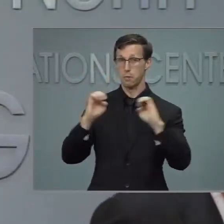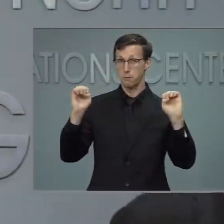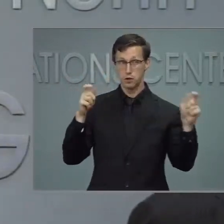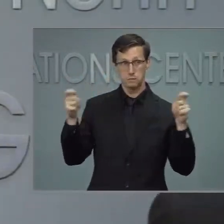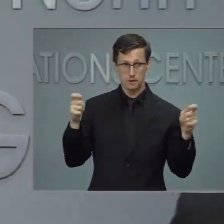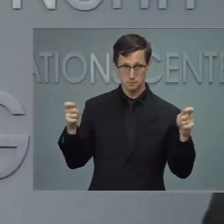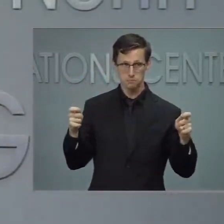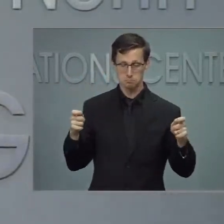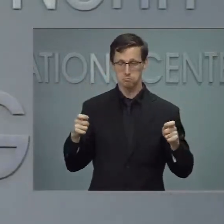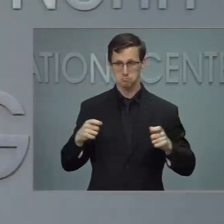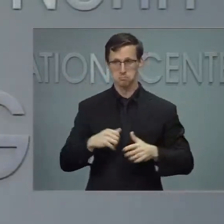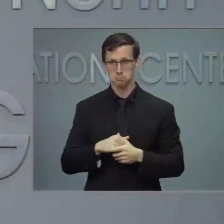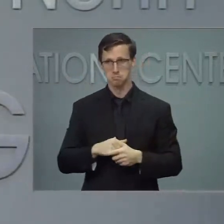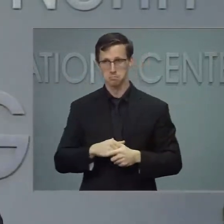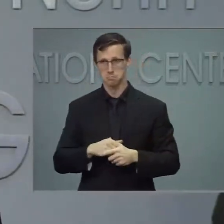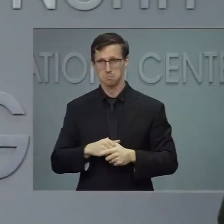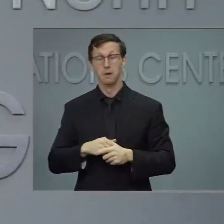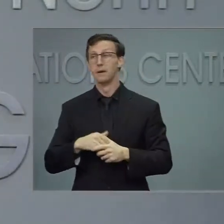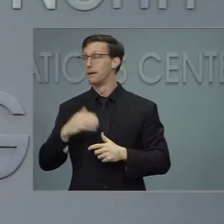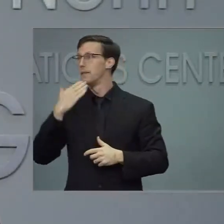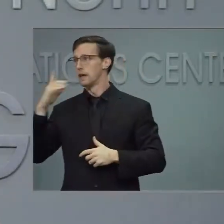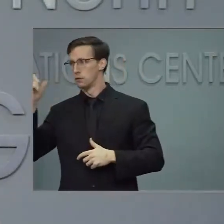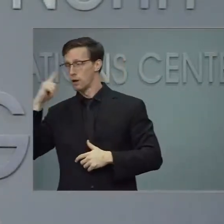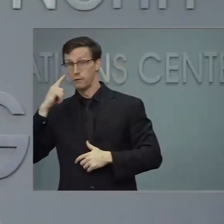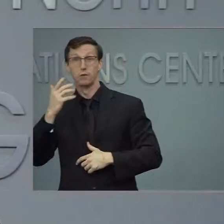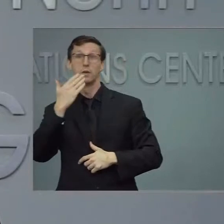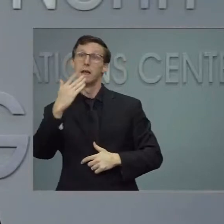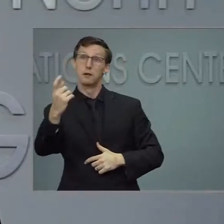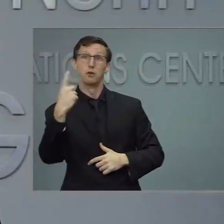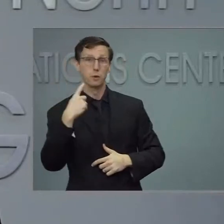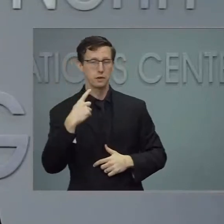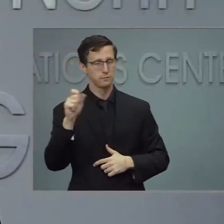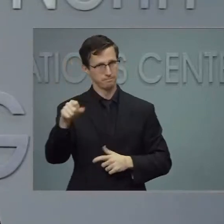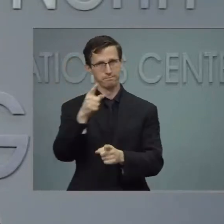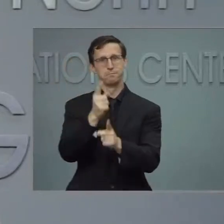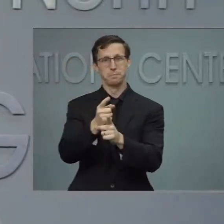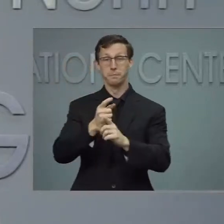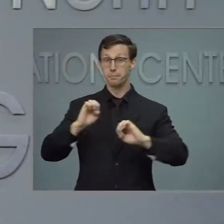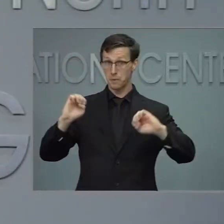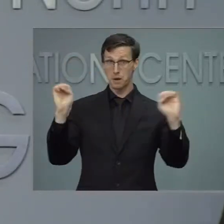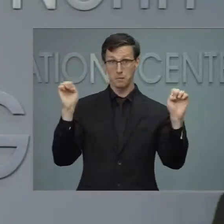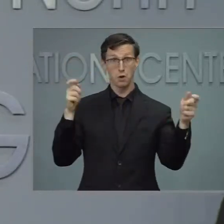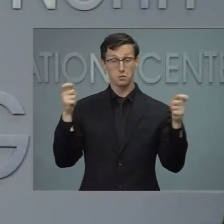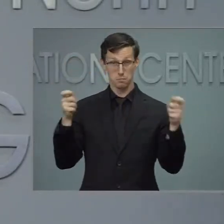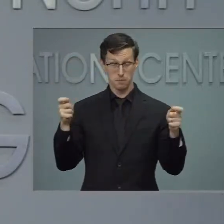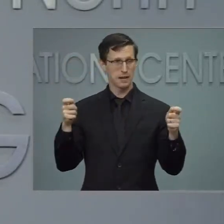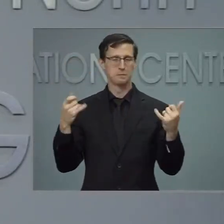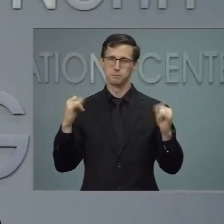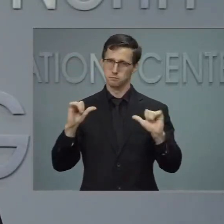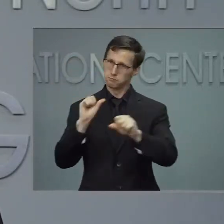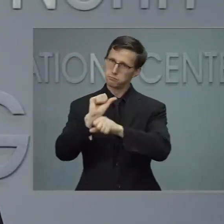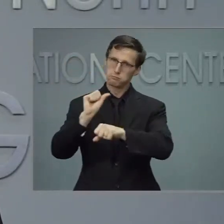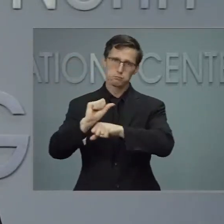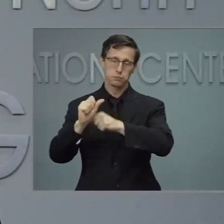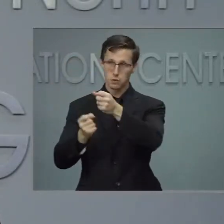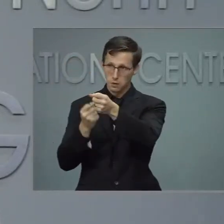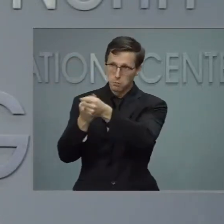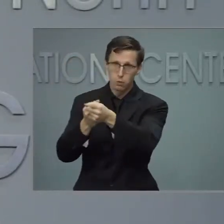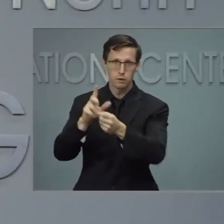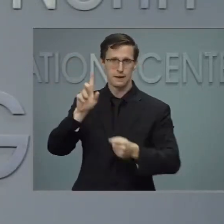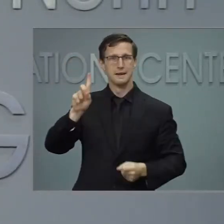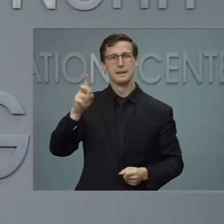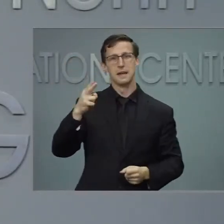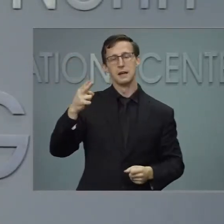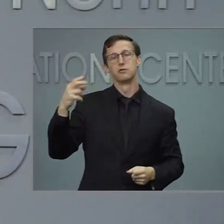Thank you, Governor, and thank you for the question. That's correct. The emergency management will work to support the Department of Health and